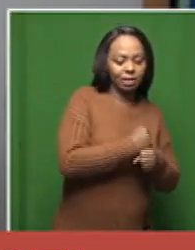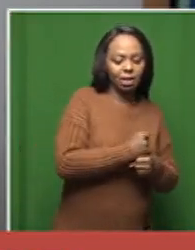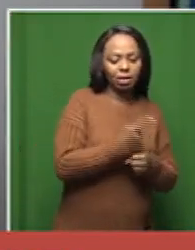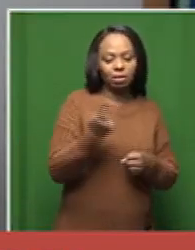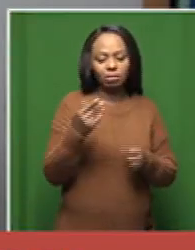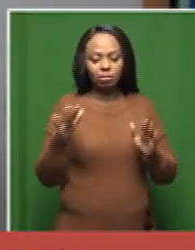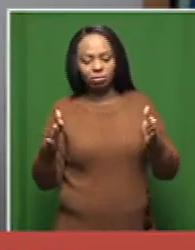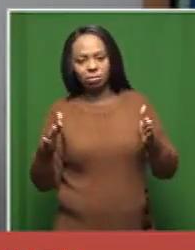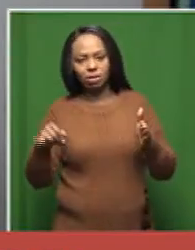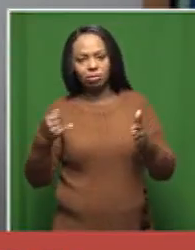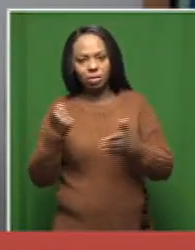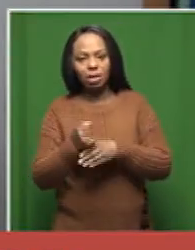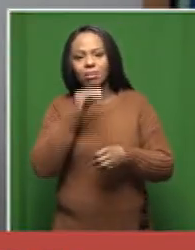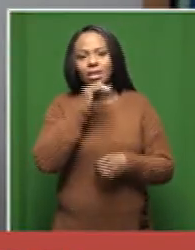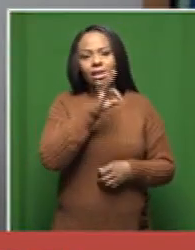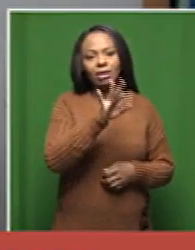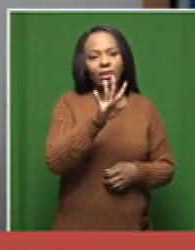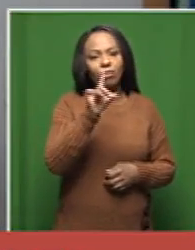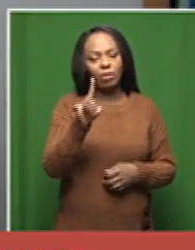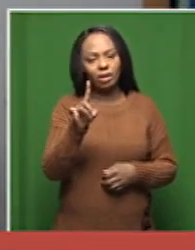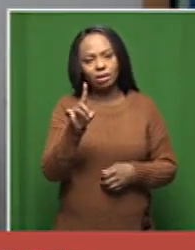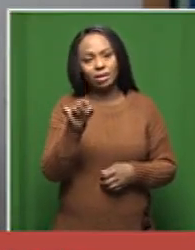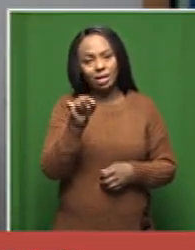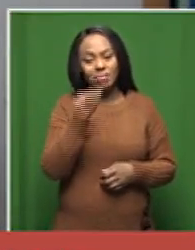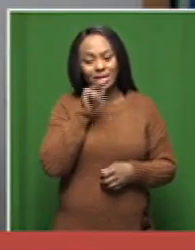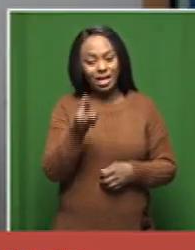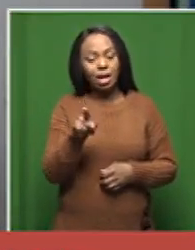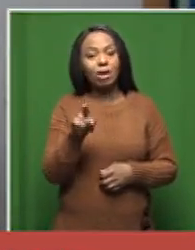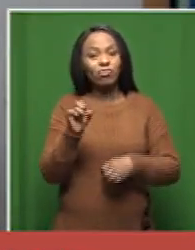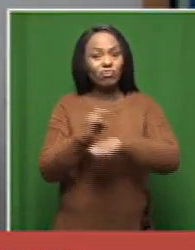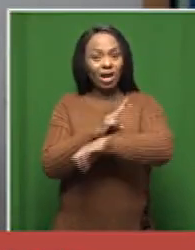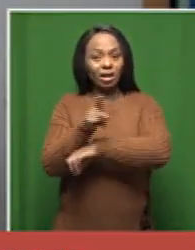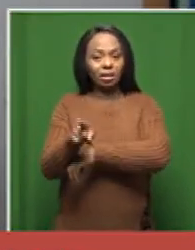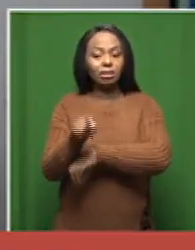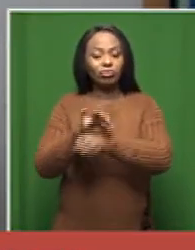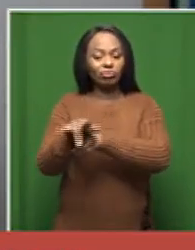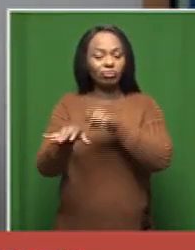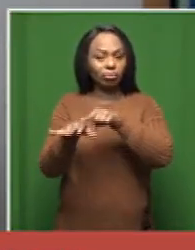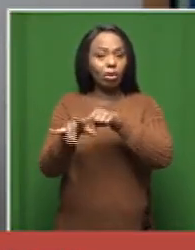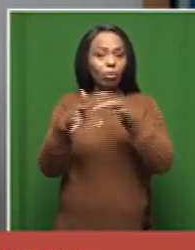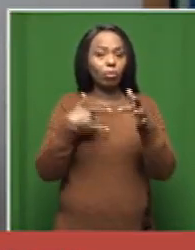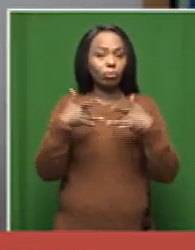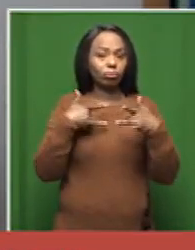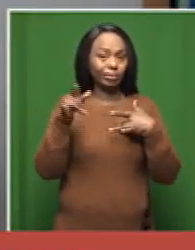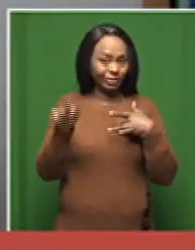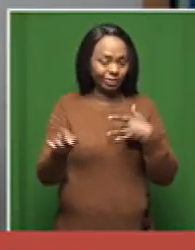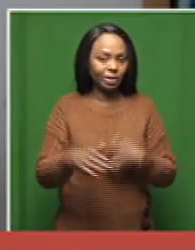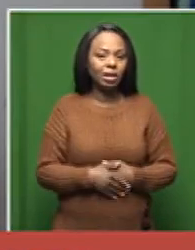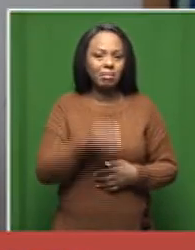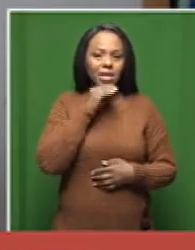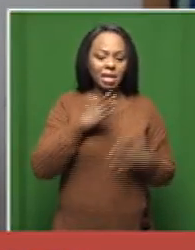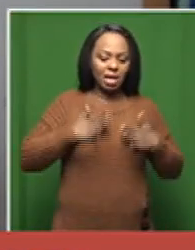the 351 variant, the one that we worried about. There would be better immunity, but still, the immunity is not all that